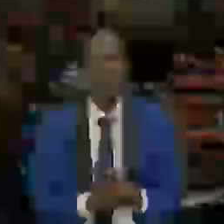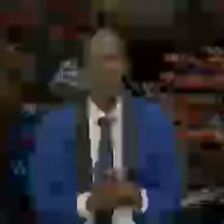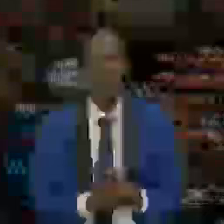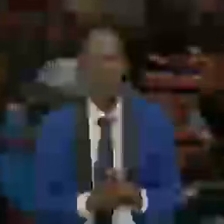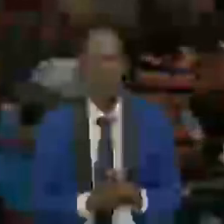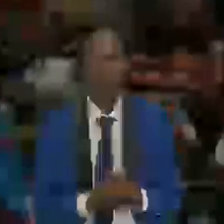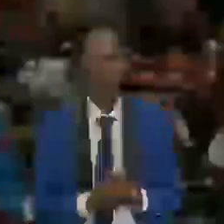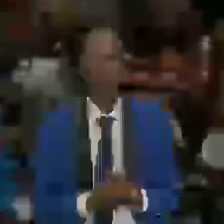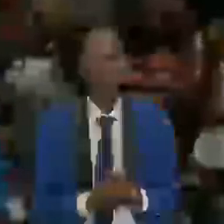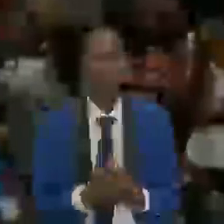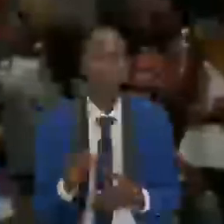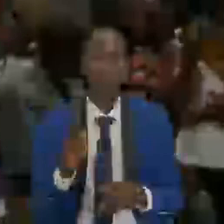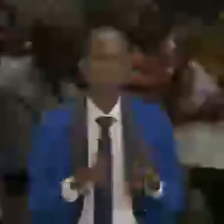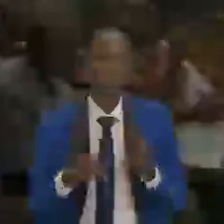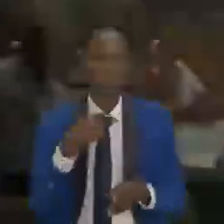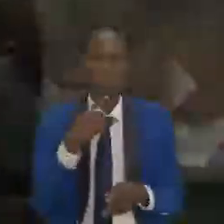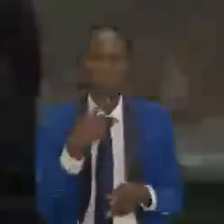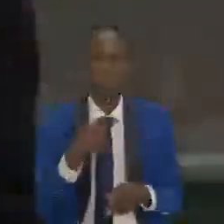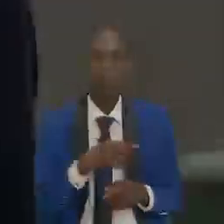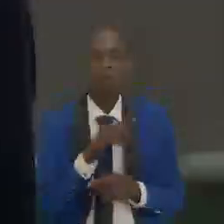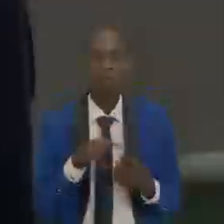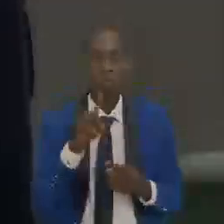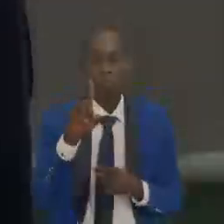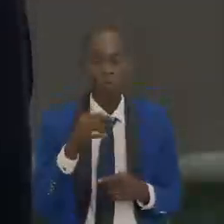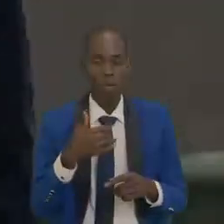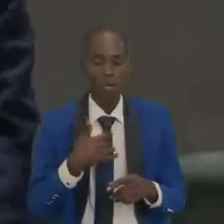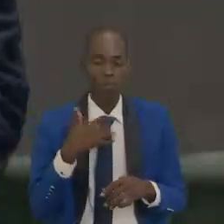you see when you reach 40.